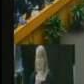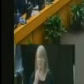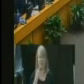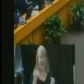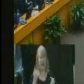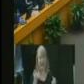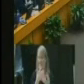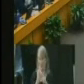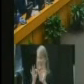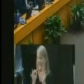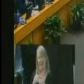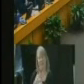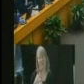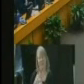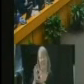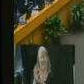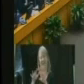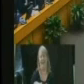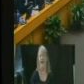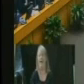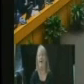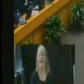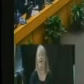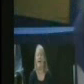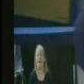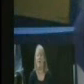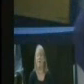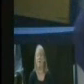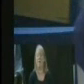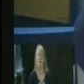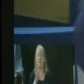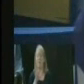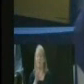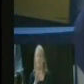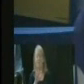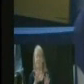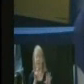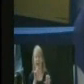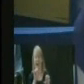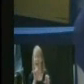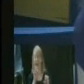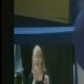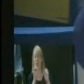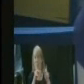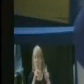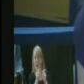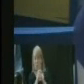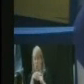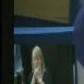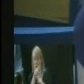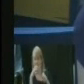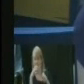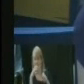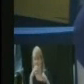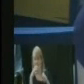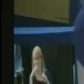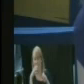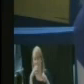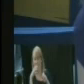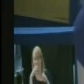No. Just kidding. Madam Chair, if it's okay with you and the rest of the board, if there is a principal here who wanted